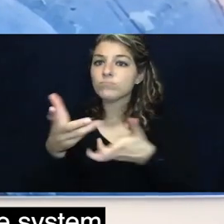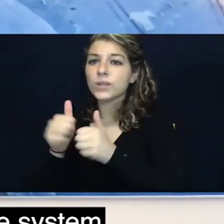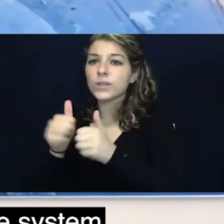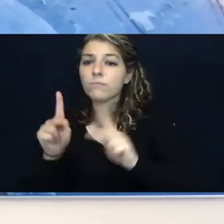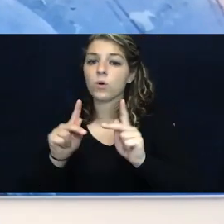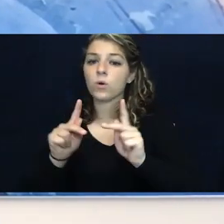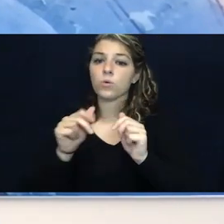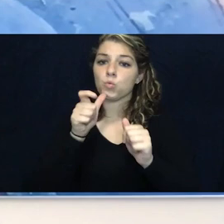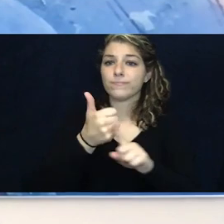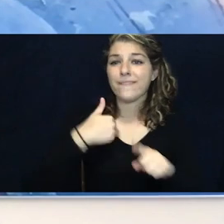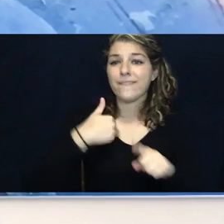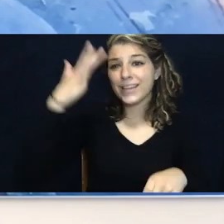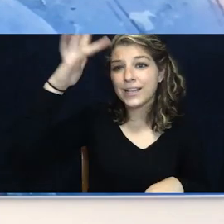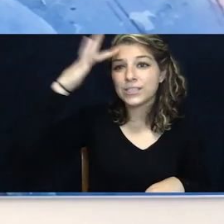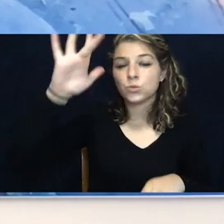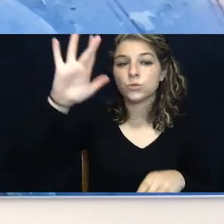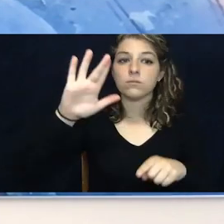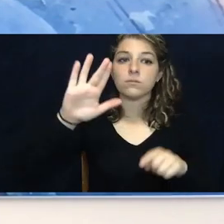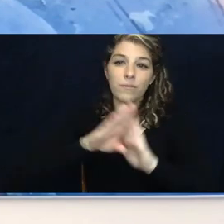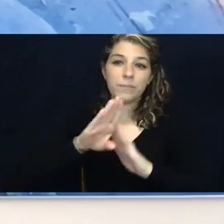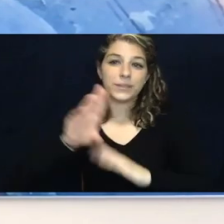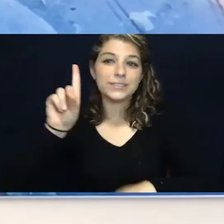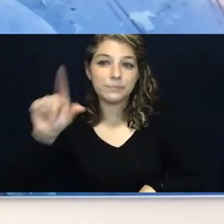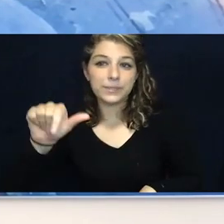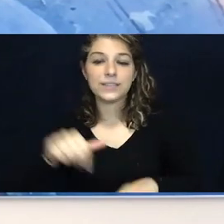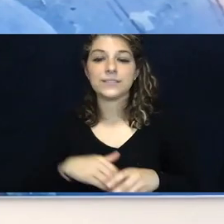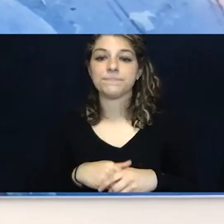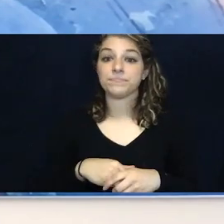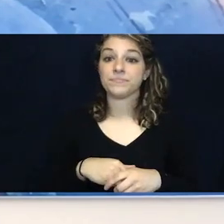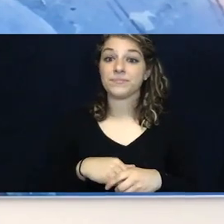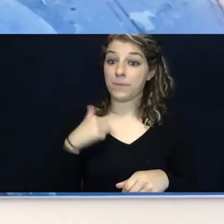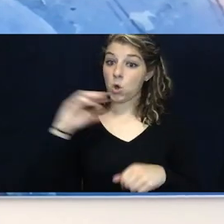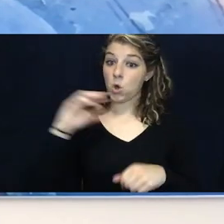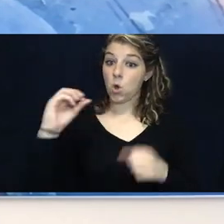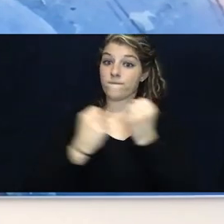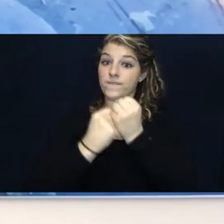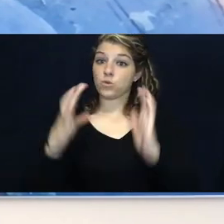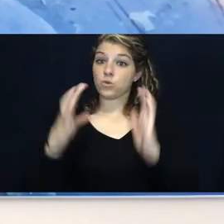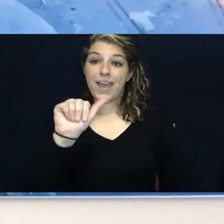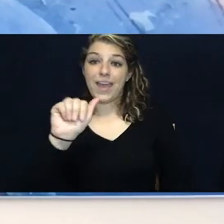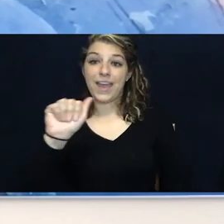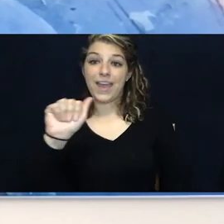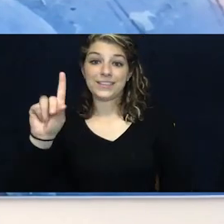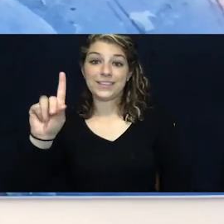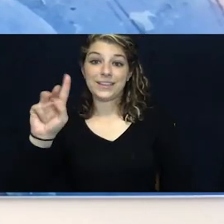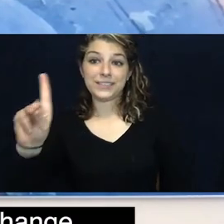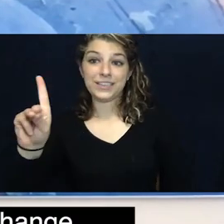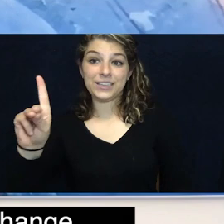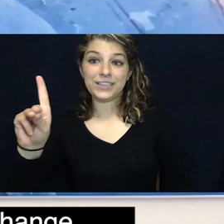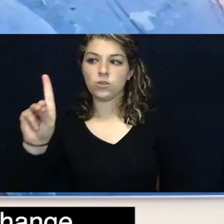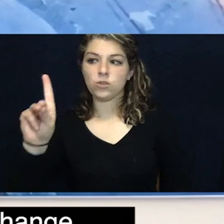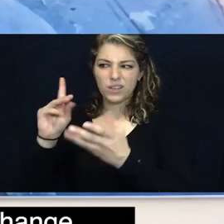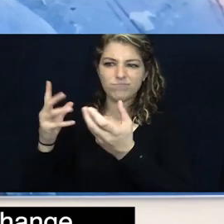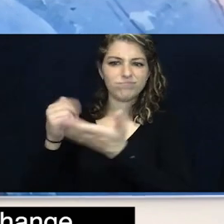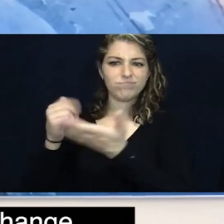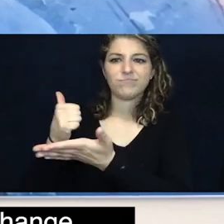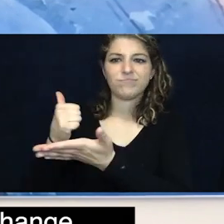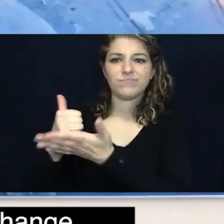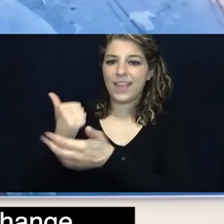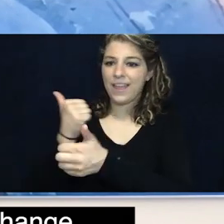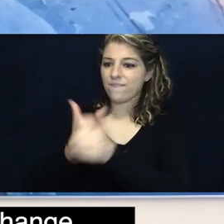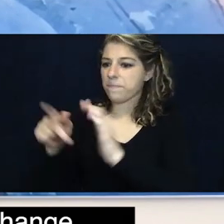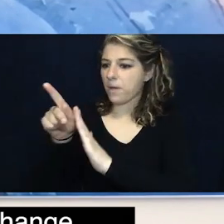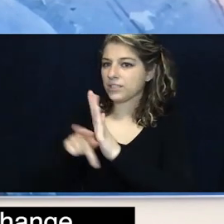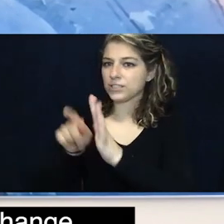with people with intellectual and developmental disabilities. And as a co-founder of the AADMD, you've been at the forefront